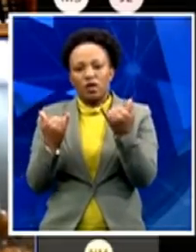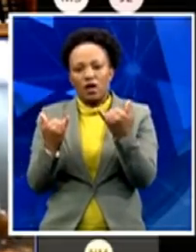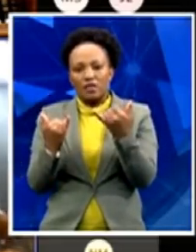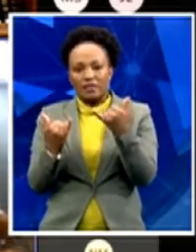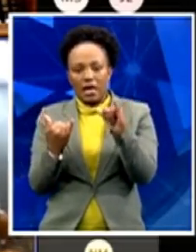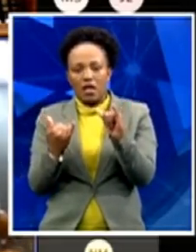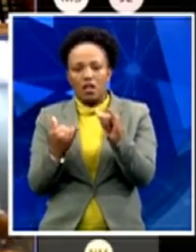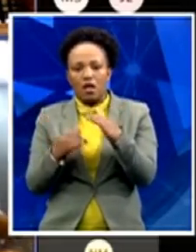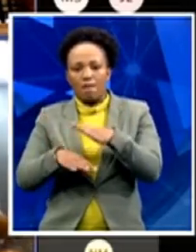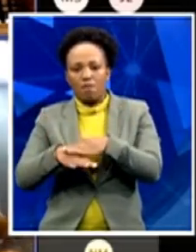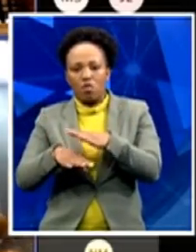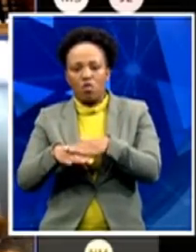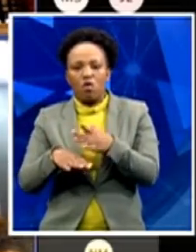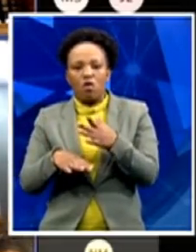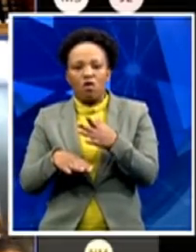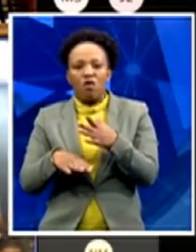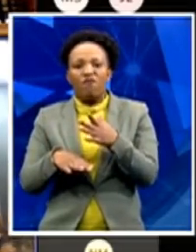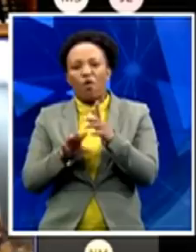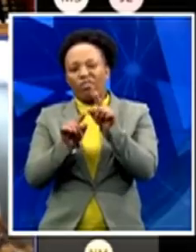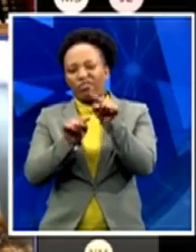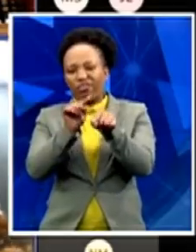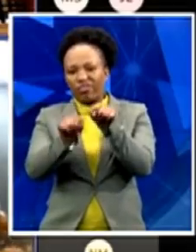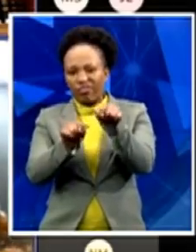and Rule